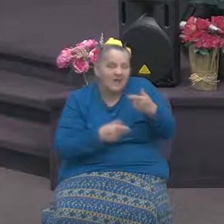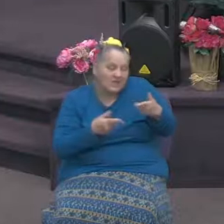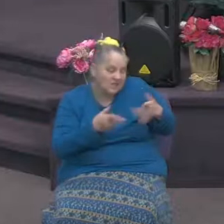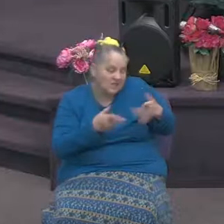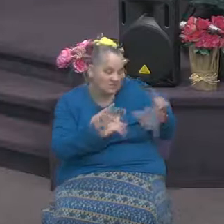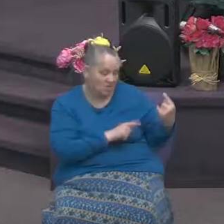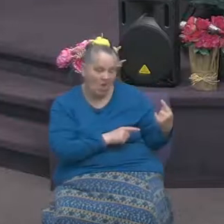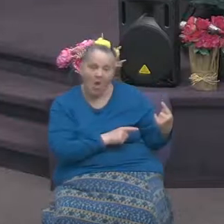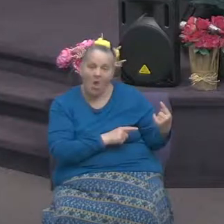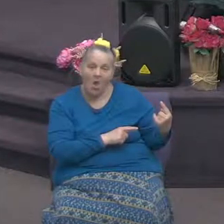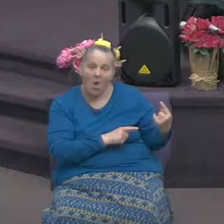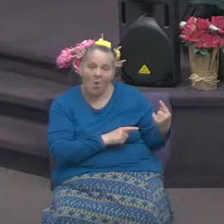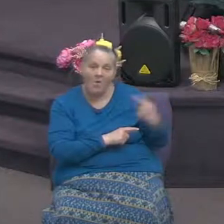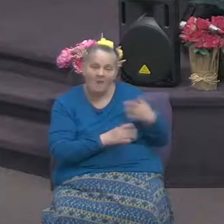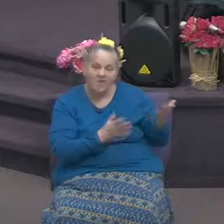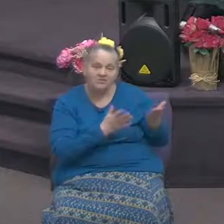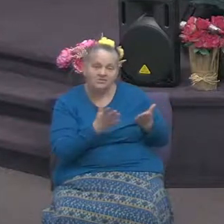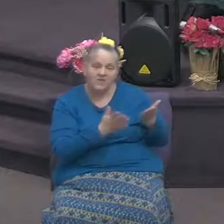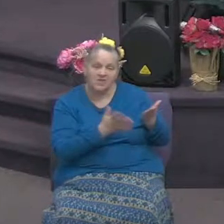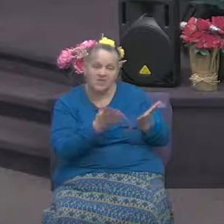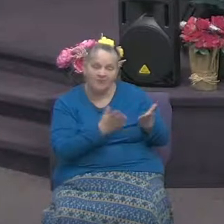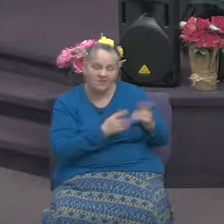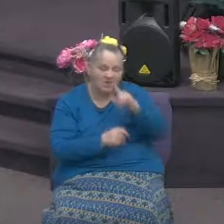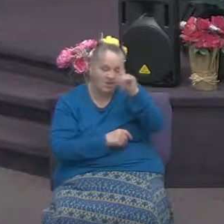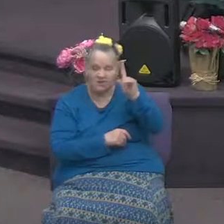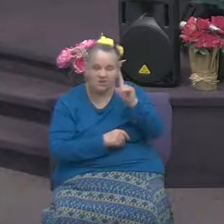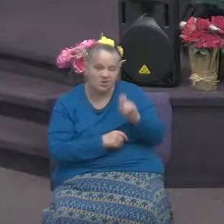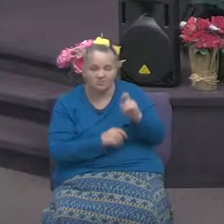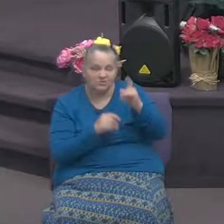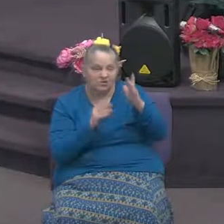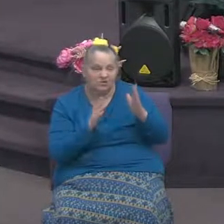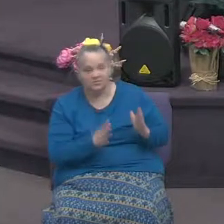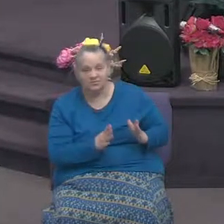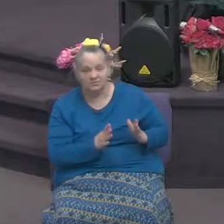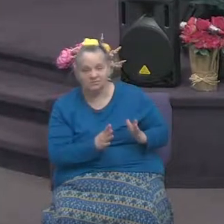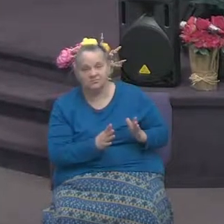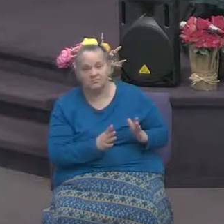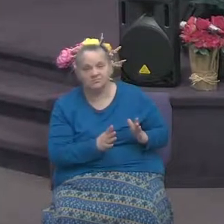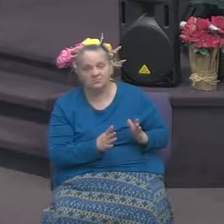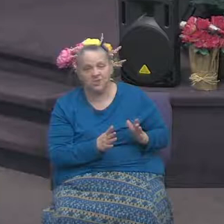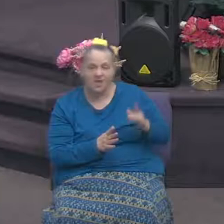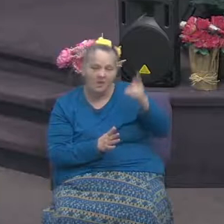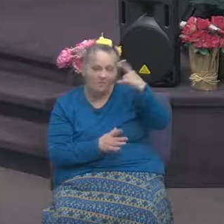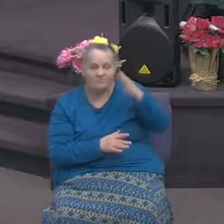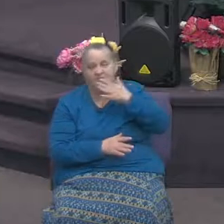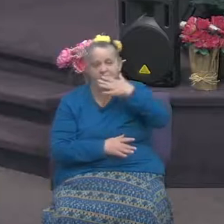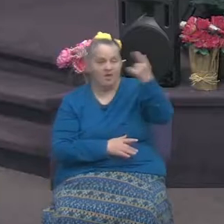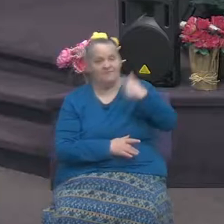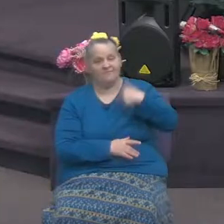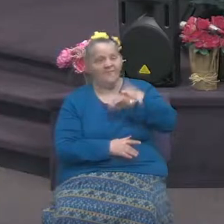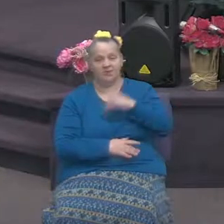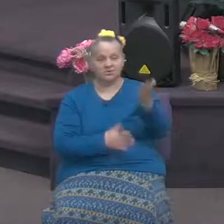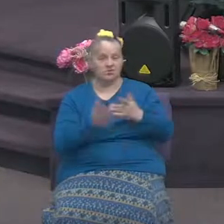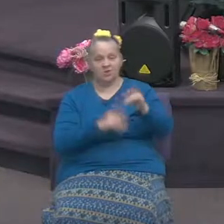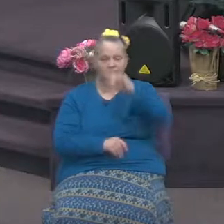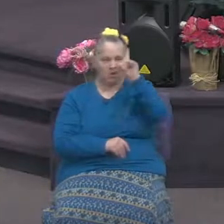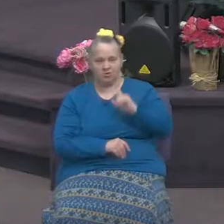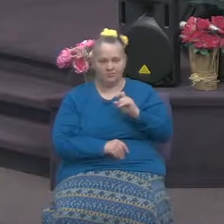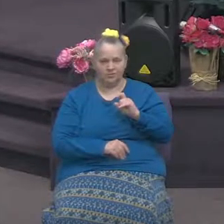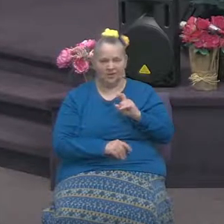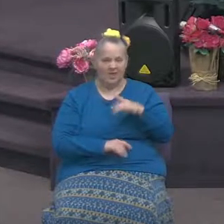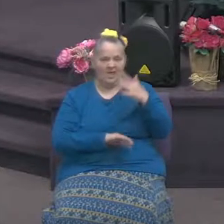us alone, that we may serve the Egyptians. For it had been better for us to serve